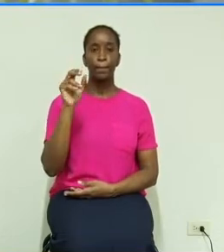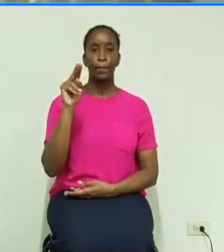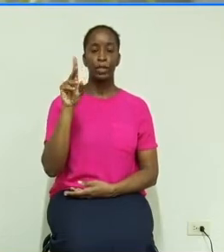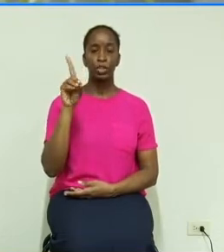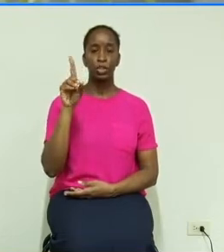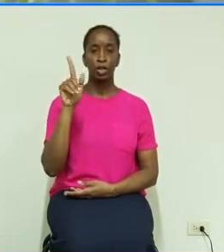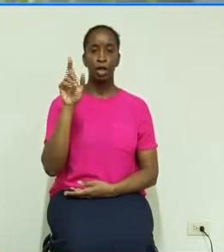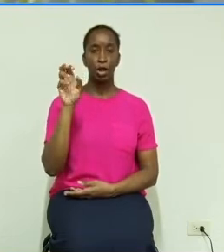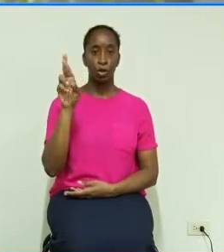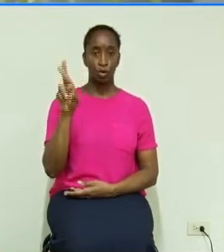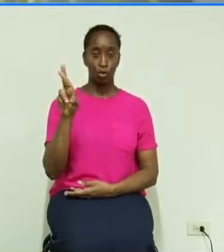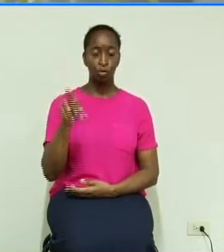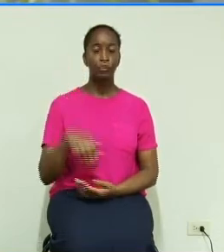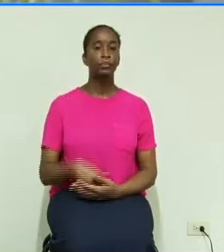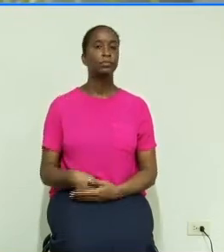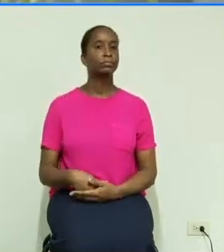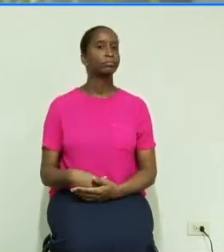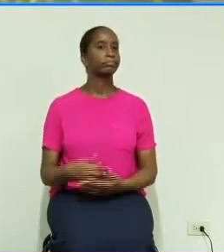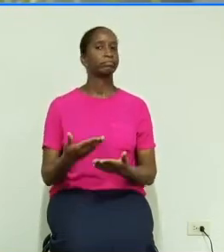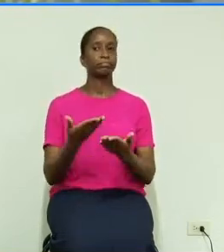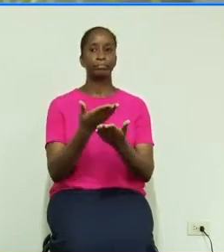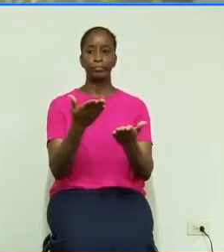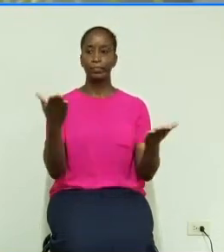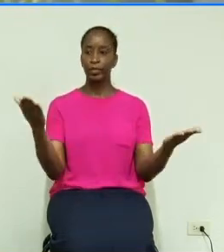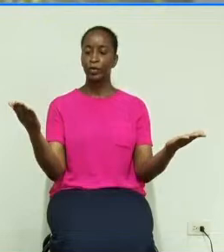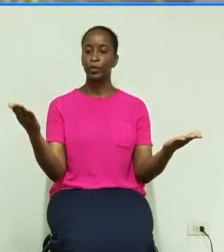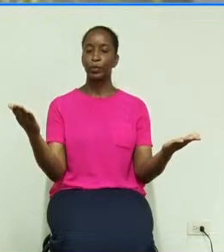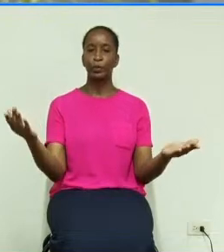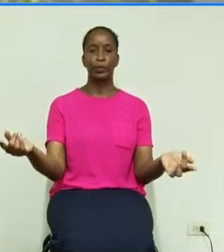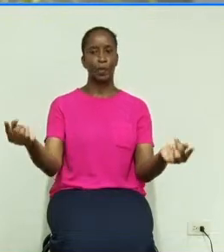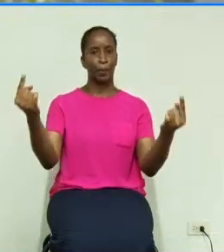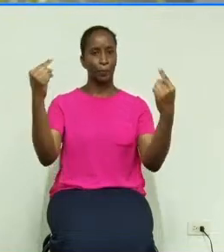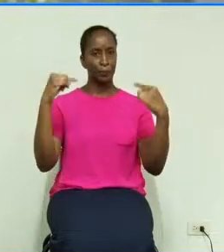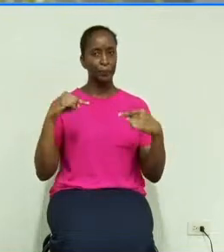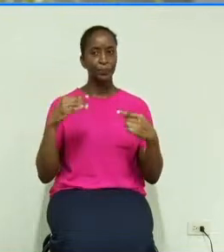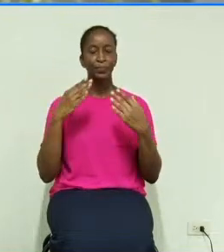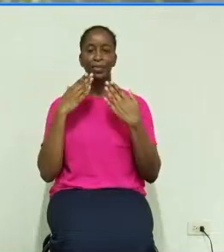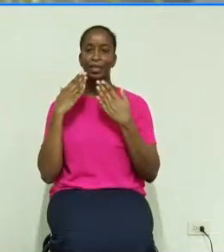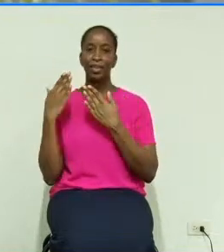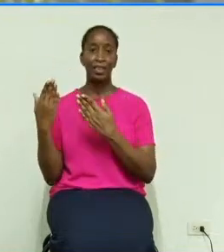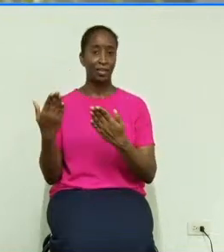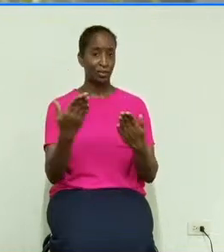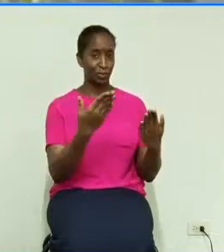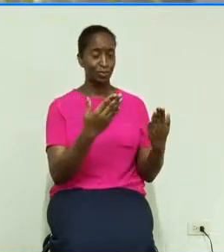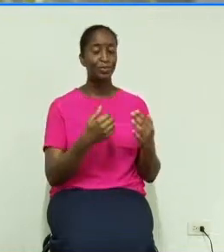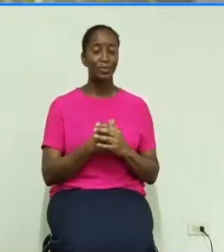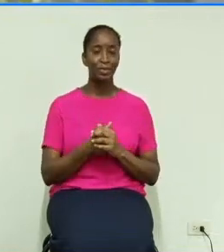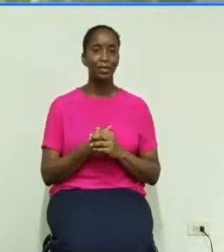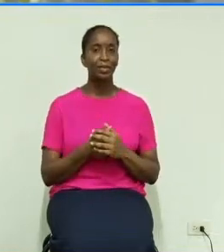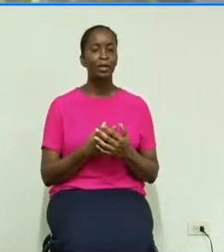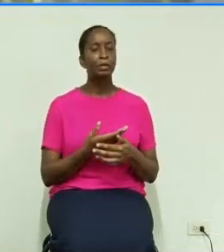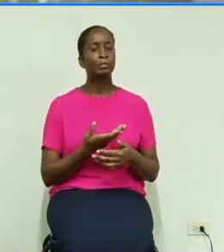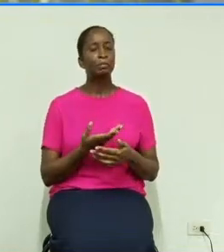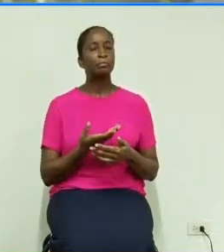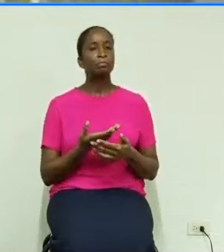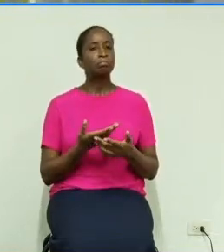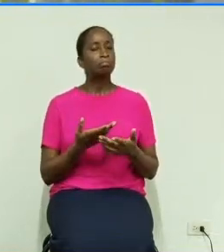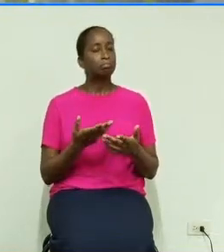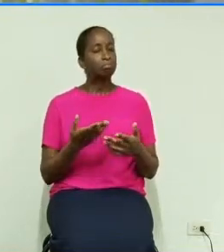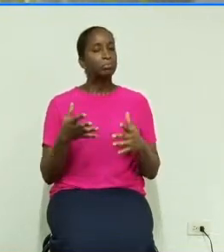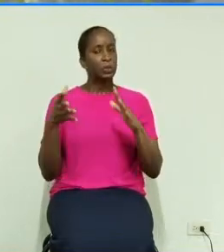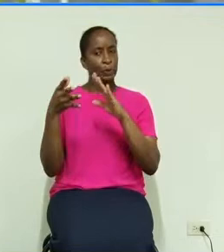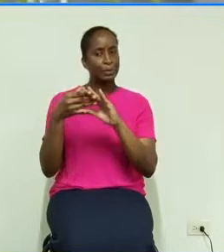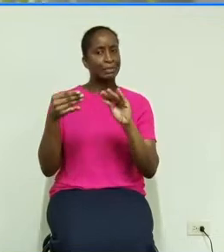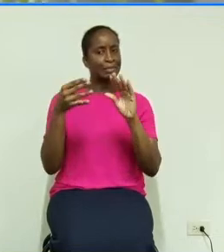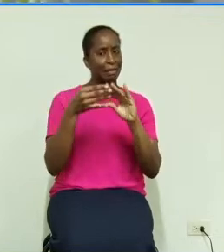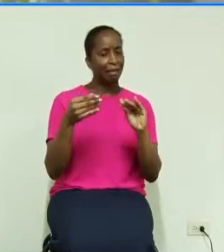appreciate it. It was actually extremely informative, and it was good to hear a little math on the numbers in the Senate in terms of conversations